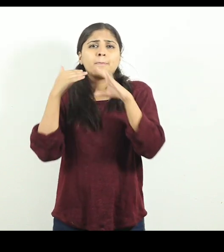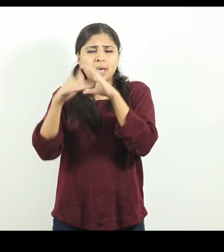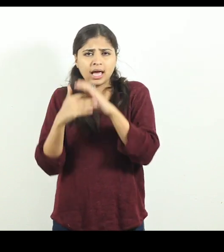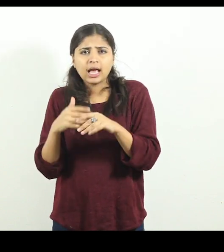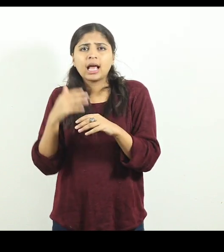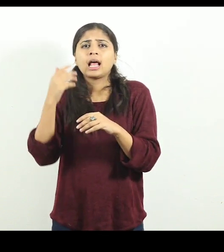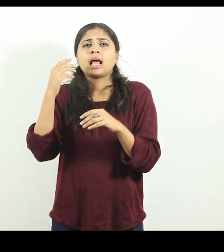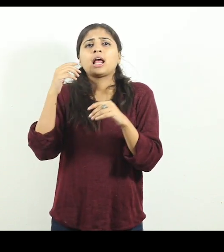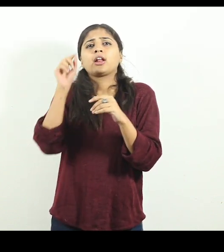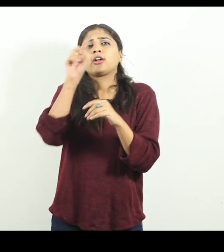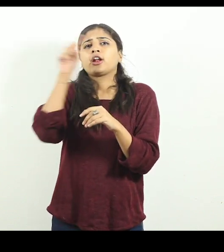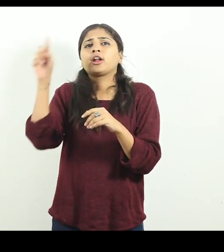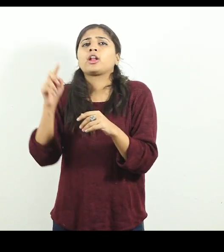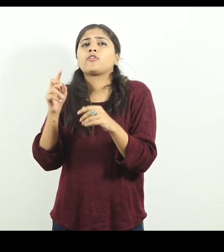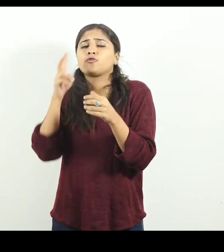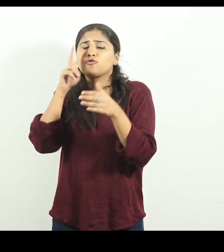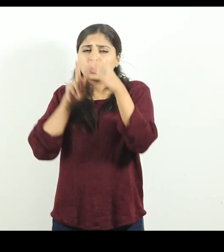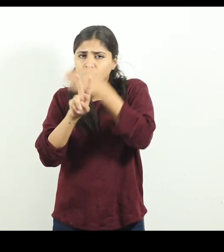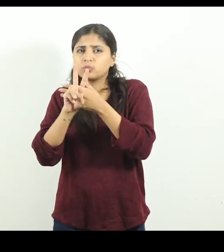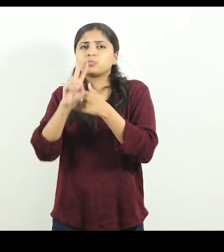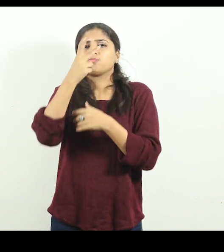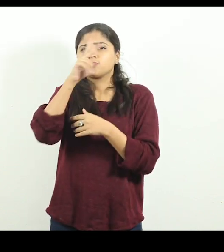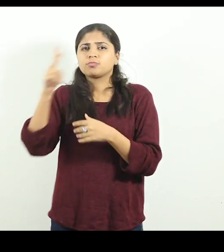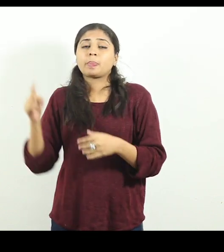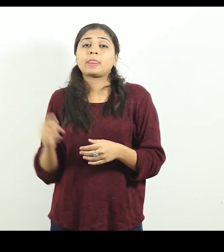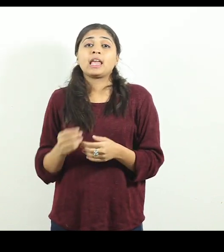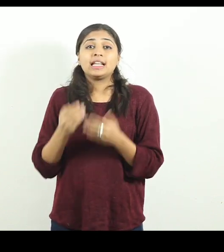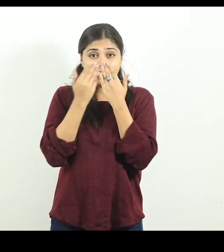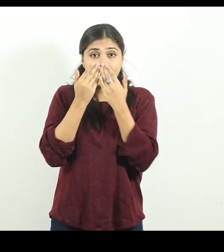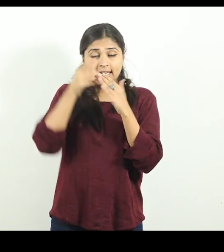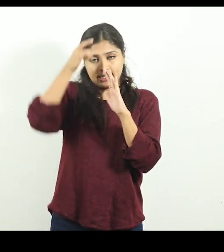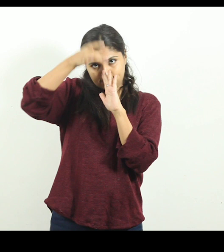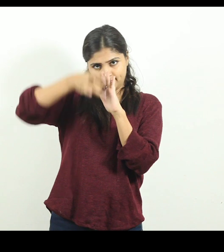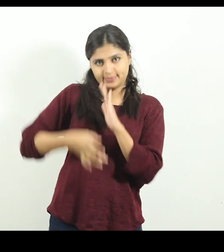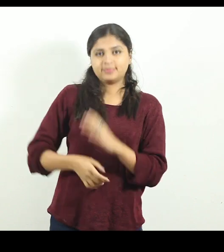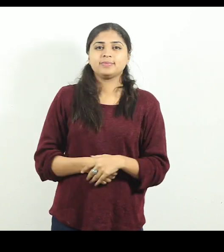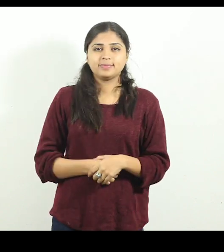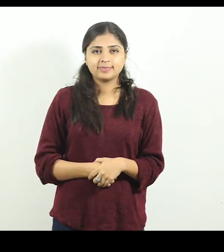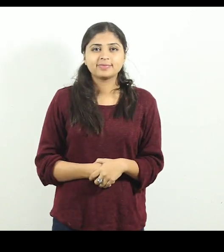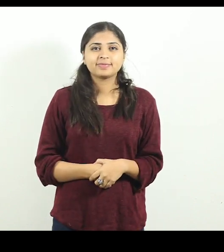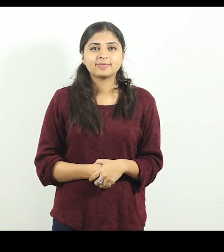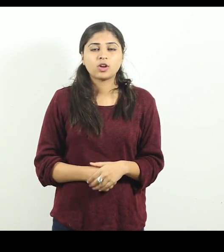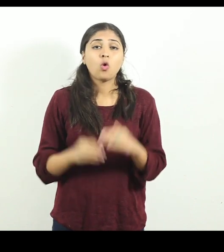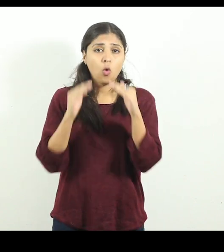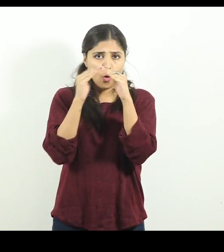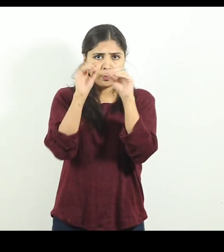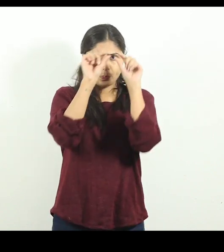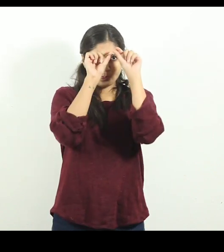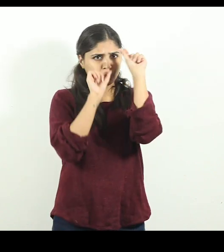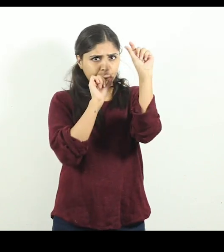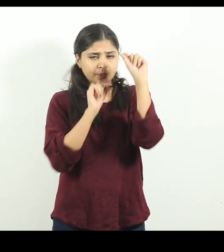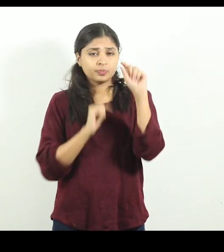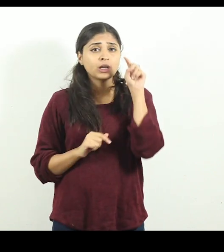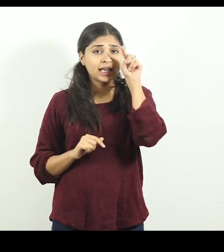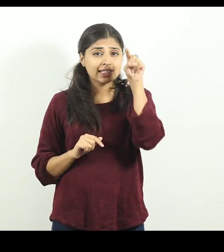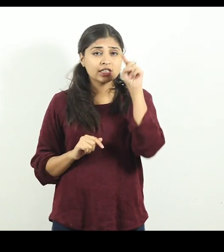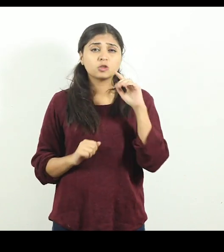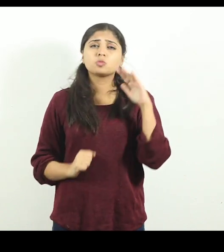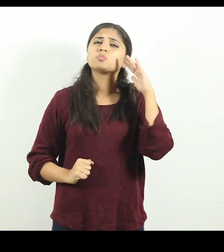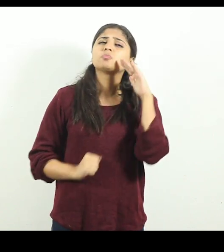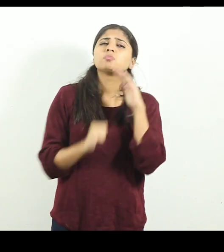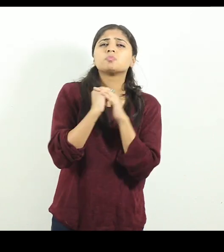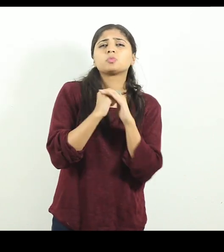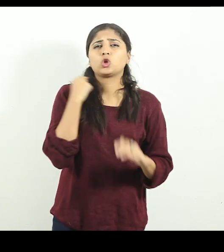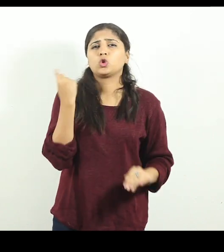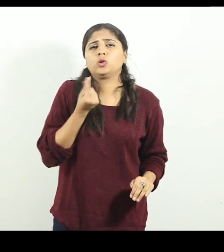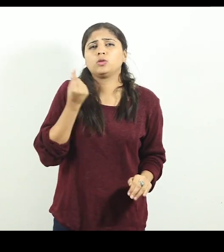Review tab, View tab. Let's study about them in detail. Home tab. This is the most used